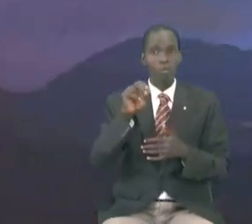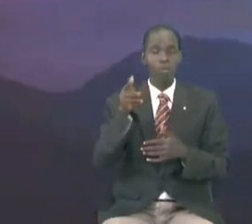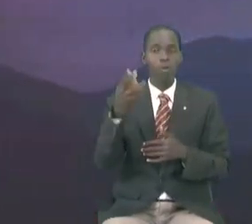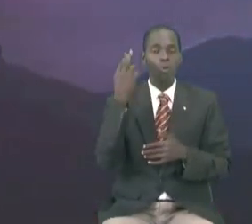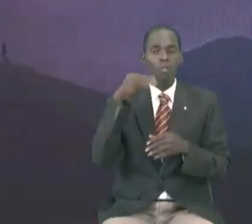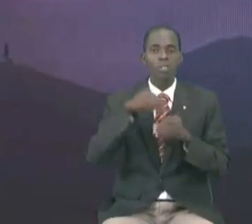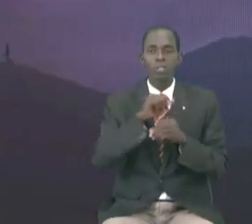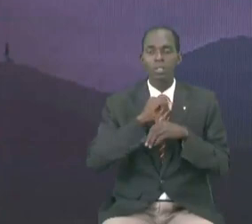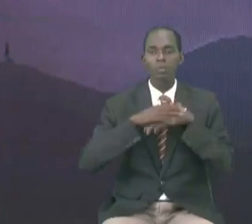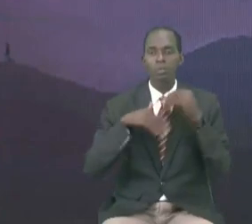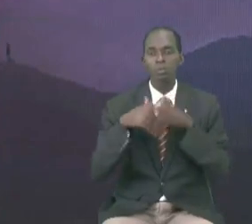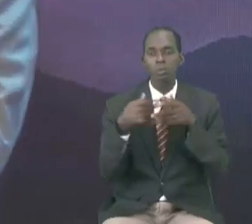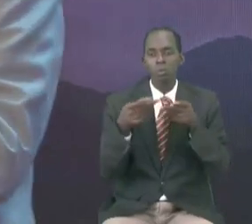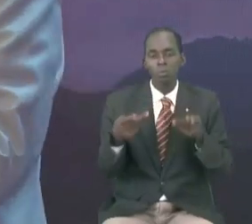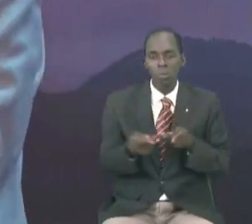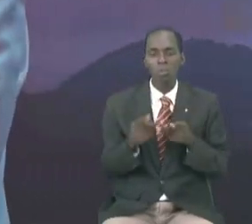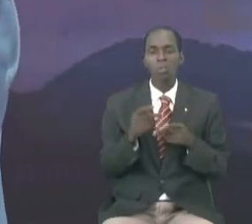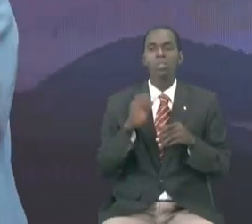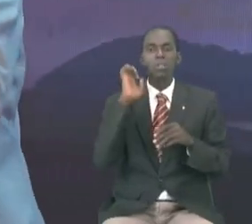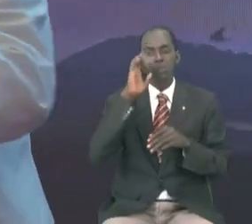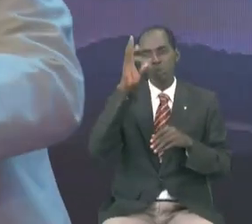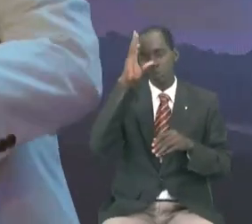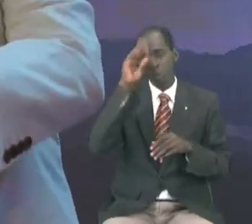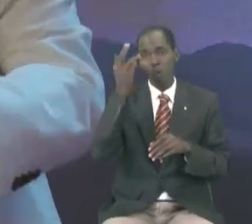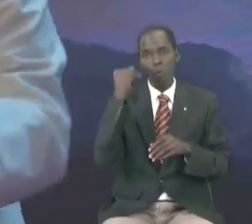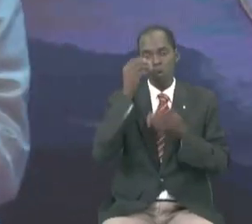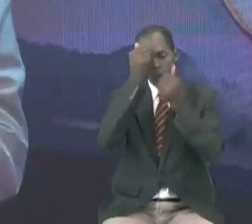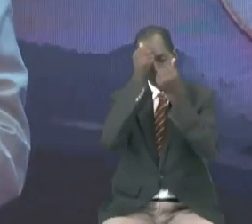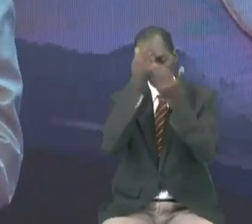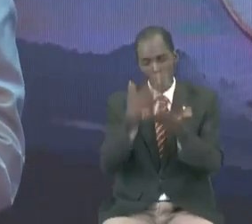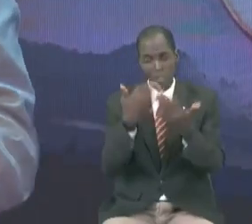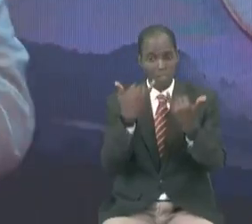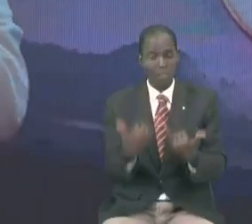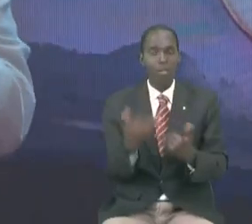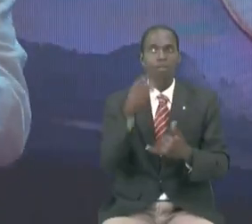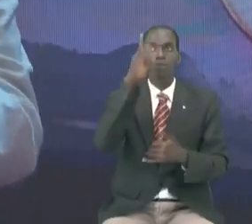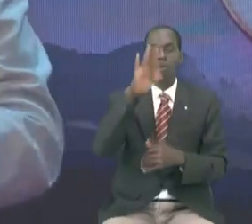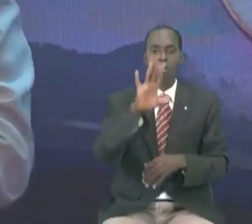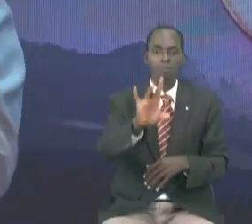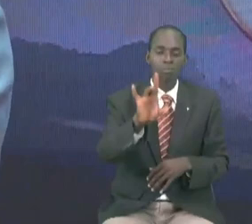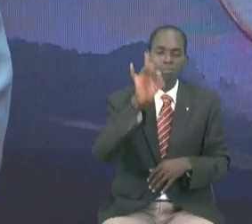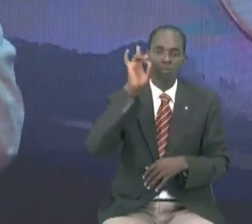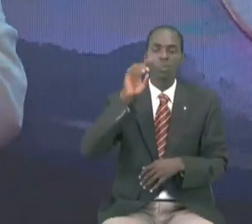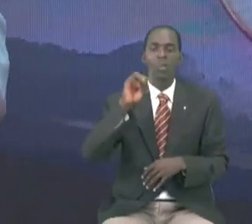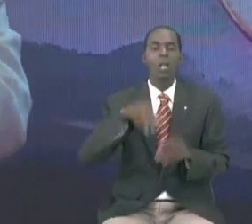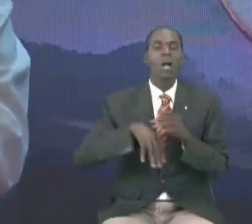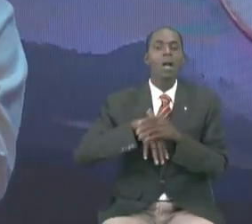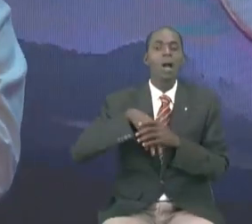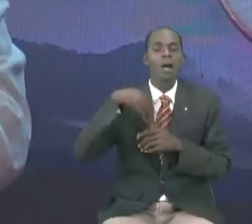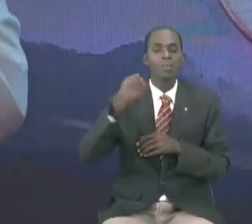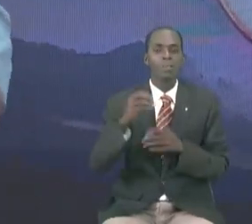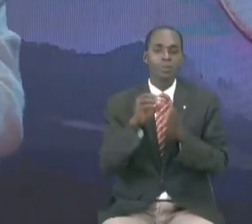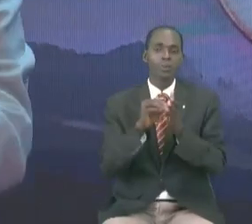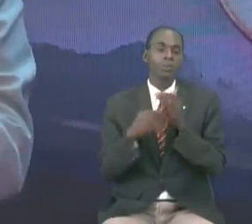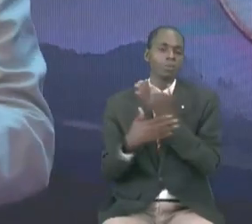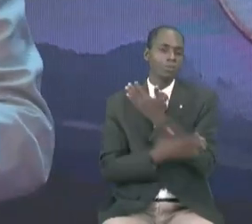beyond his borders. Are you like that? You are in this area of work. As long as you are there, you're used to